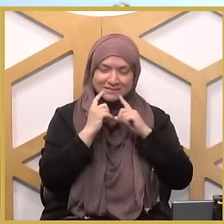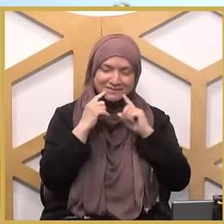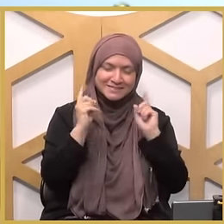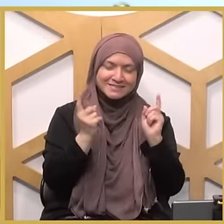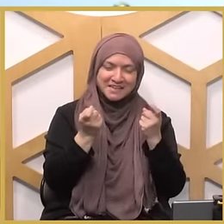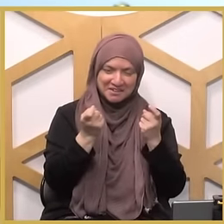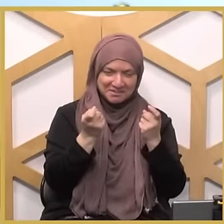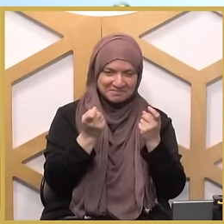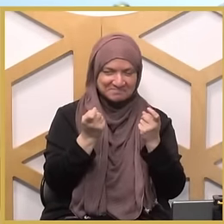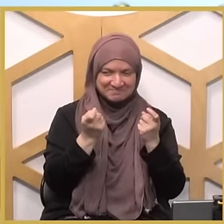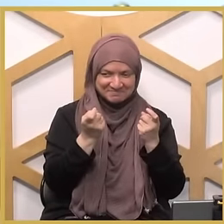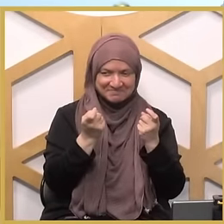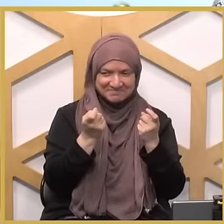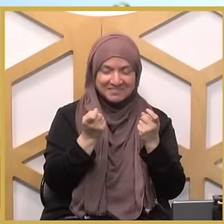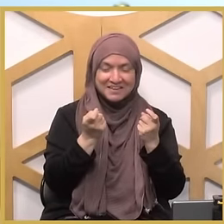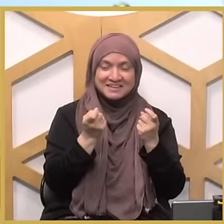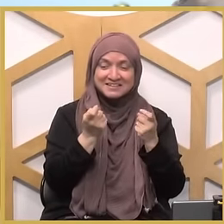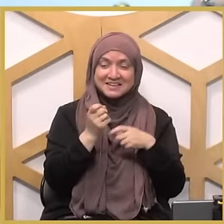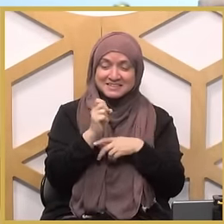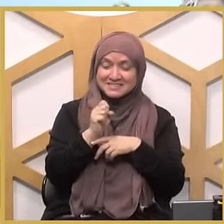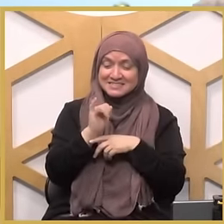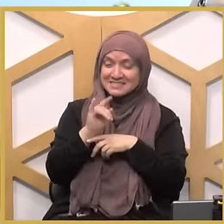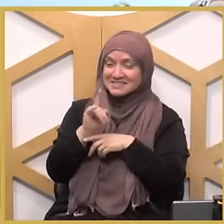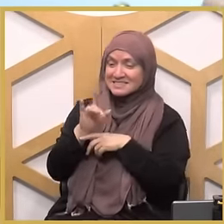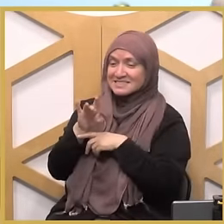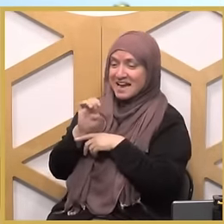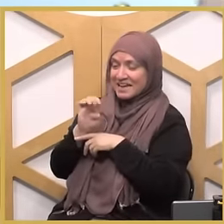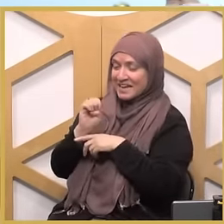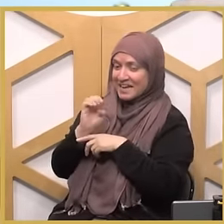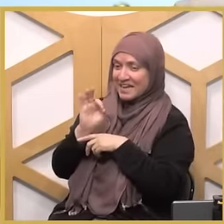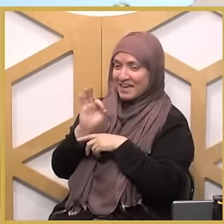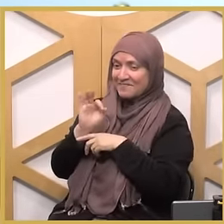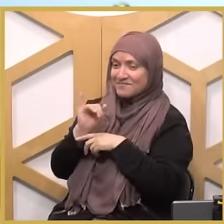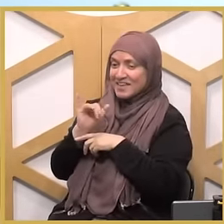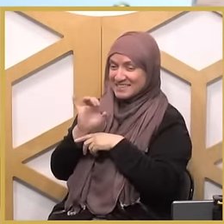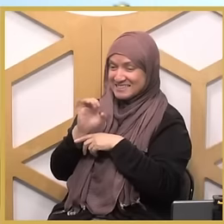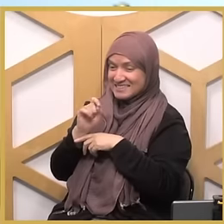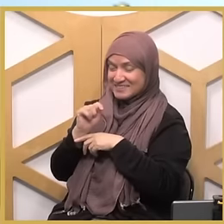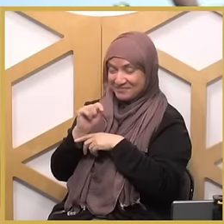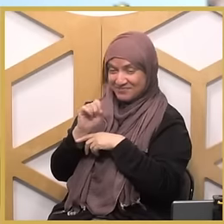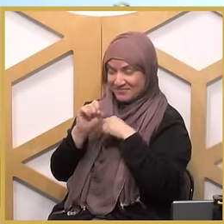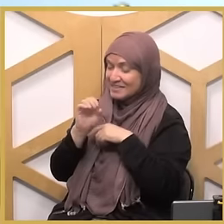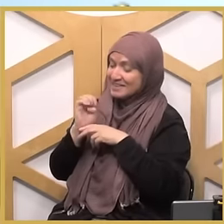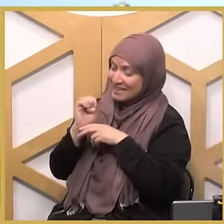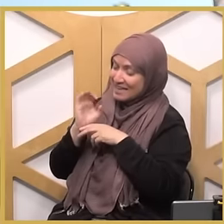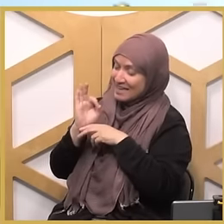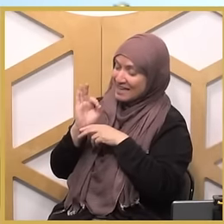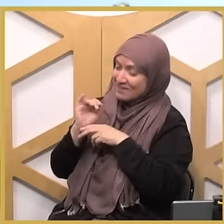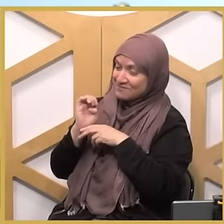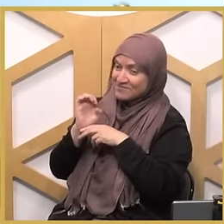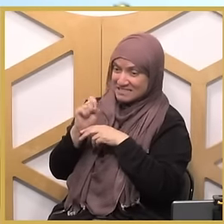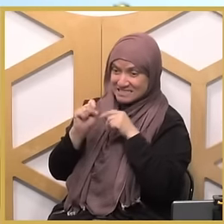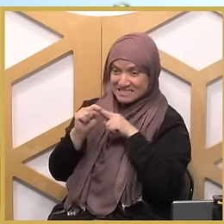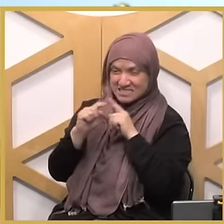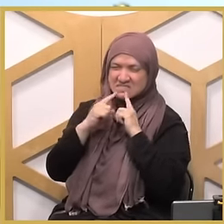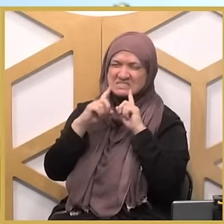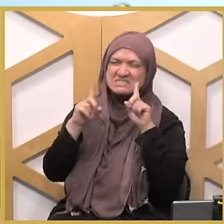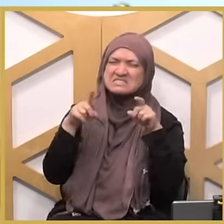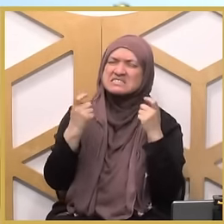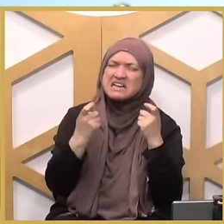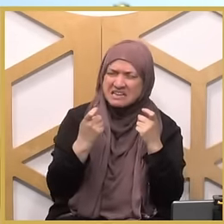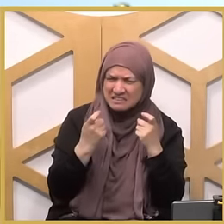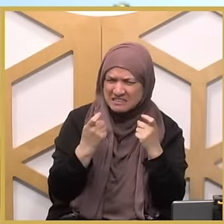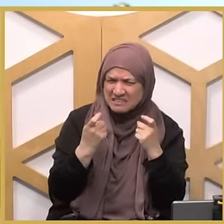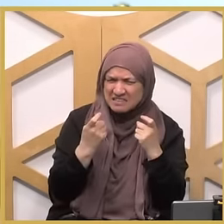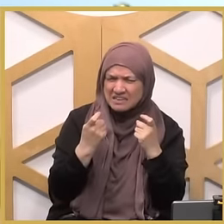be, right? So what do the side effects include? Loss of barakah, loss of wealth, loss of prestige, loss of honor,